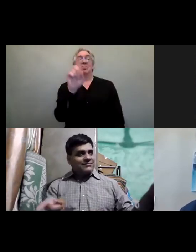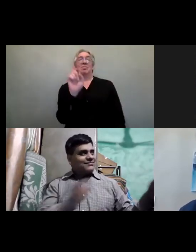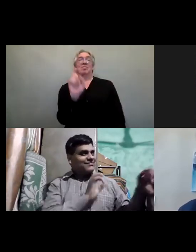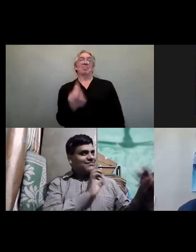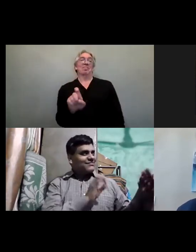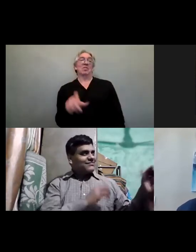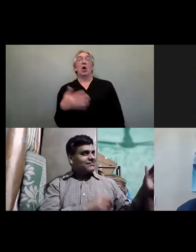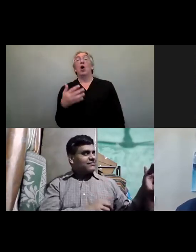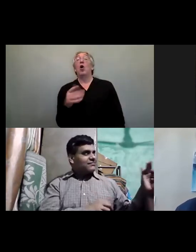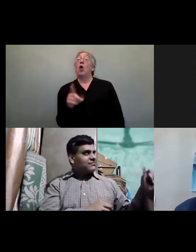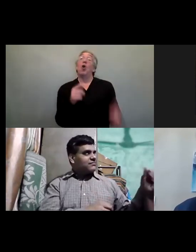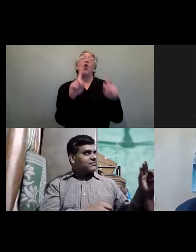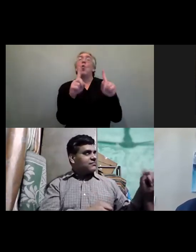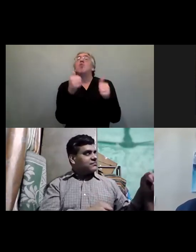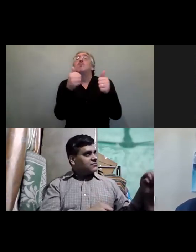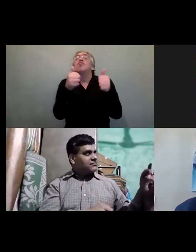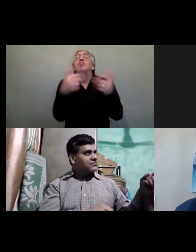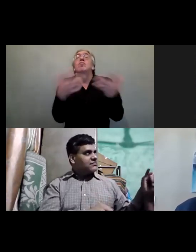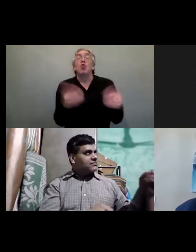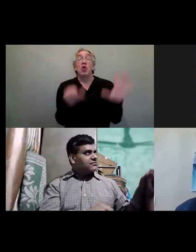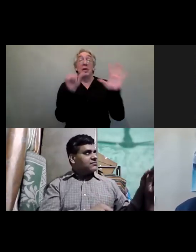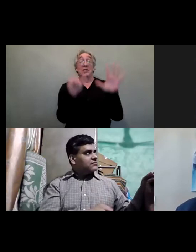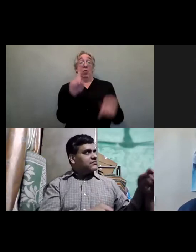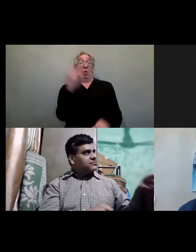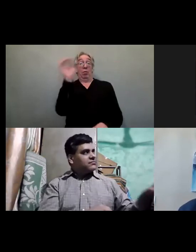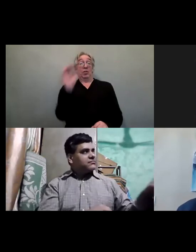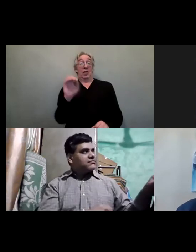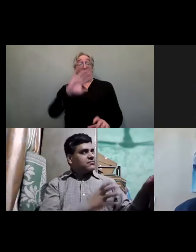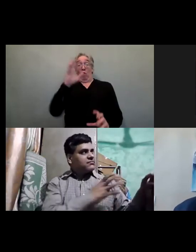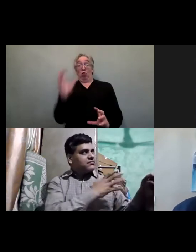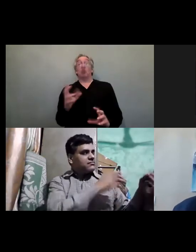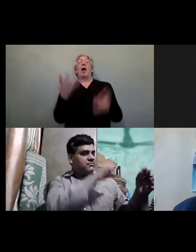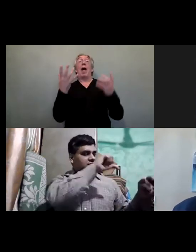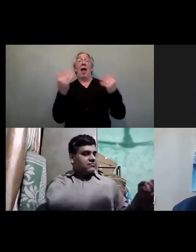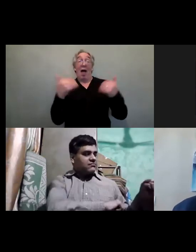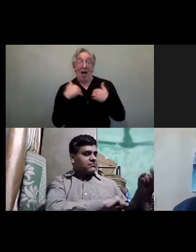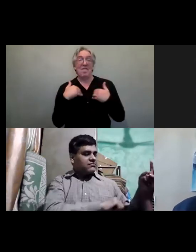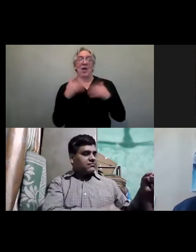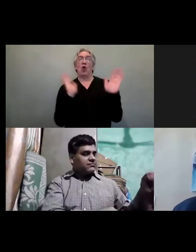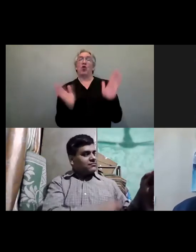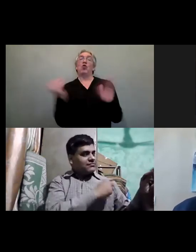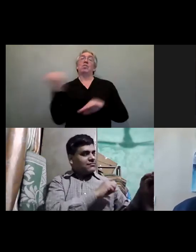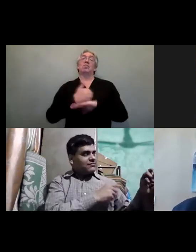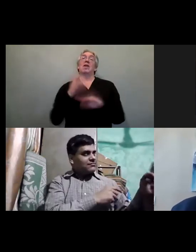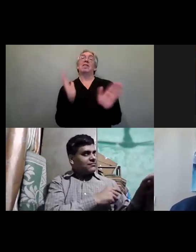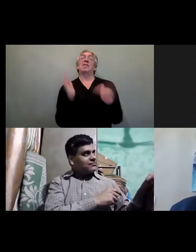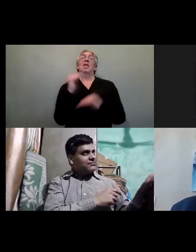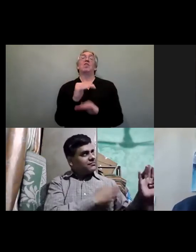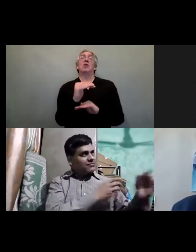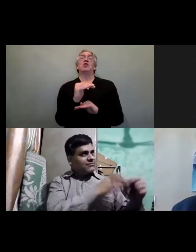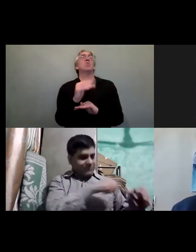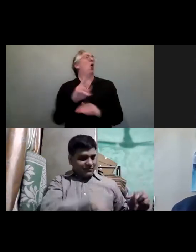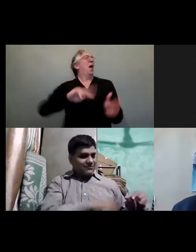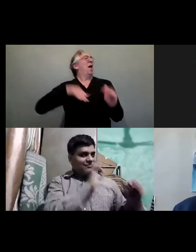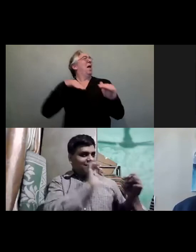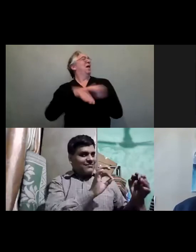legal definition of accessibility that incorporate ICTs as per Article 9 of the Convention. Just